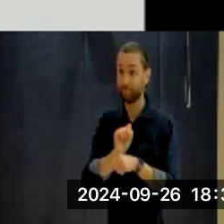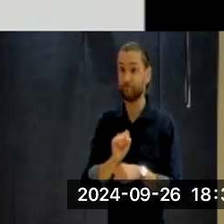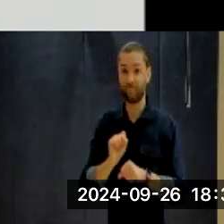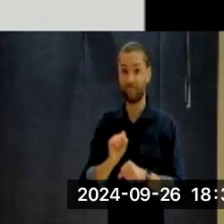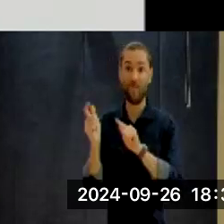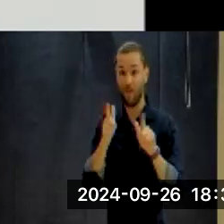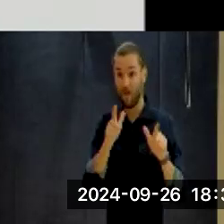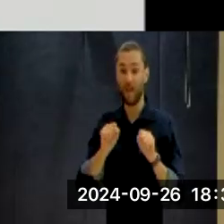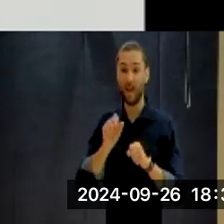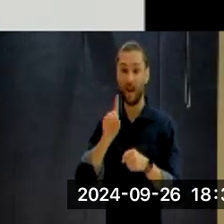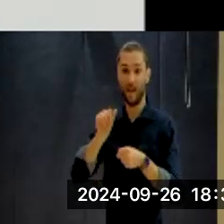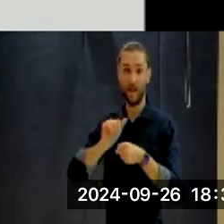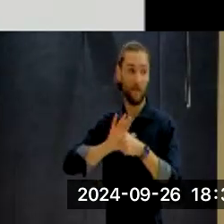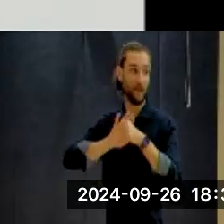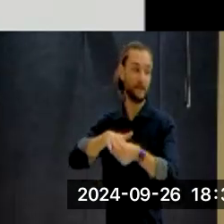everybody.